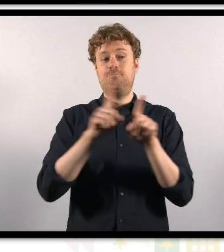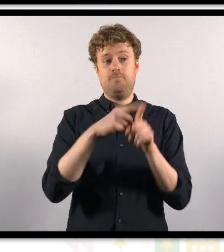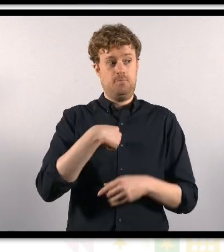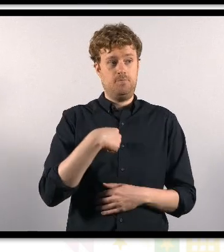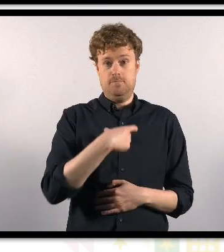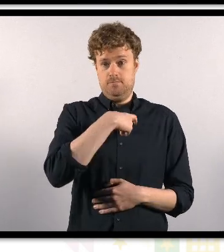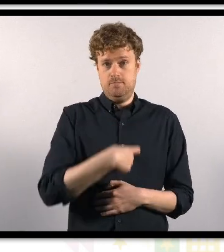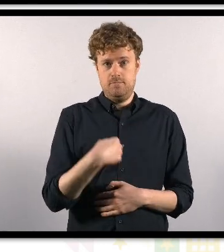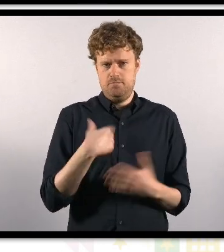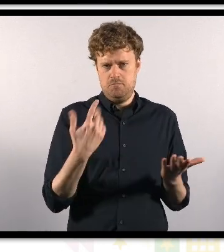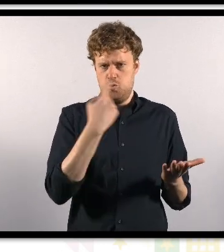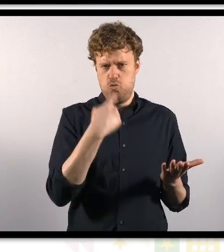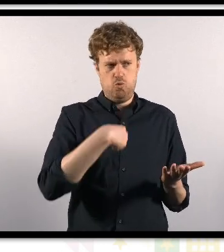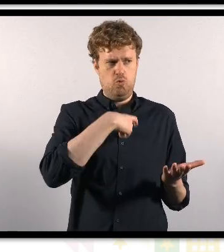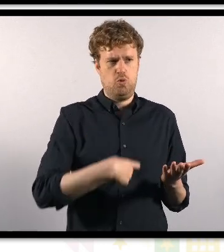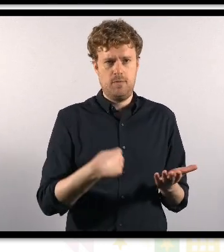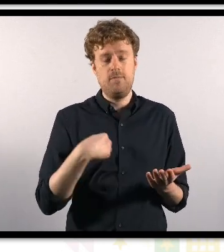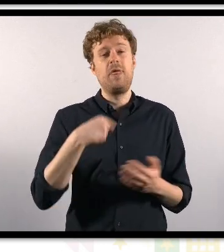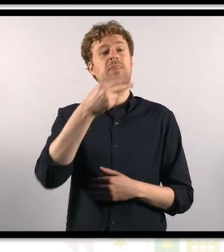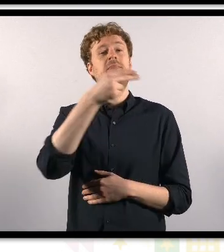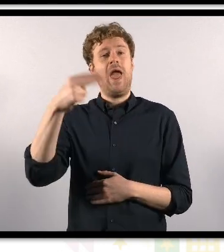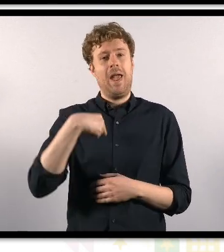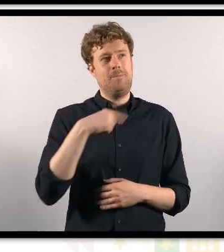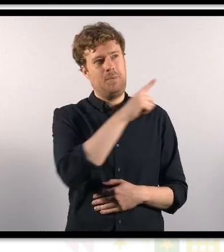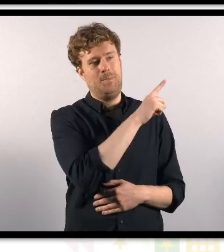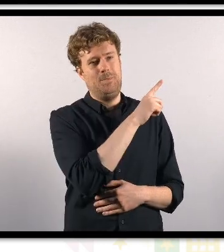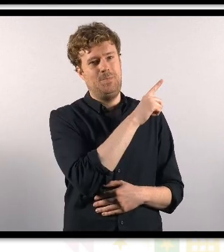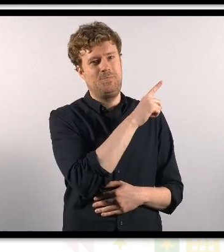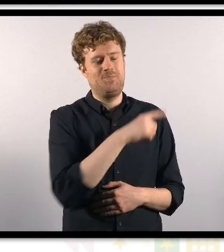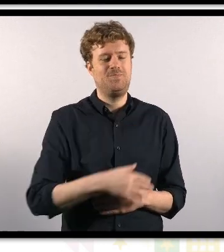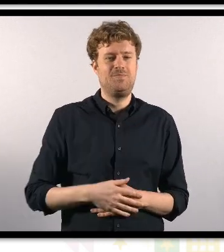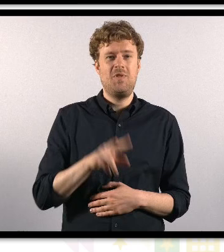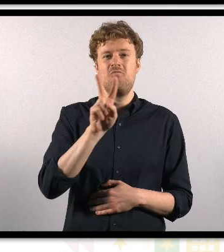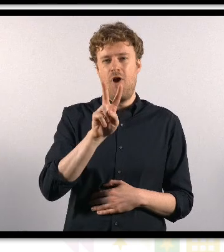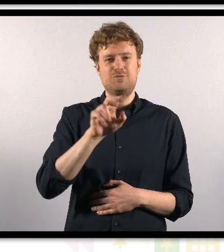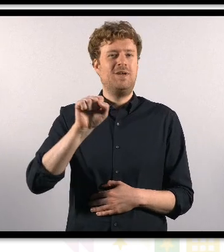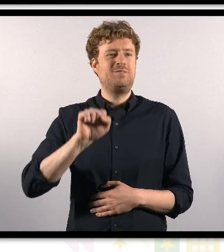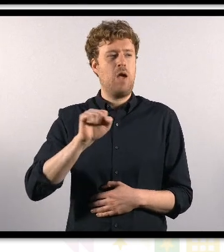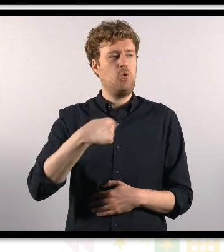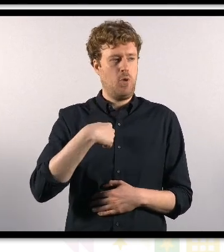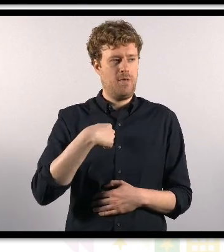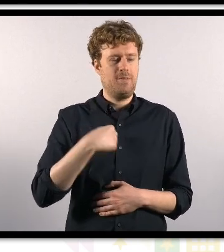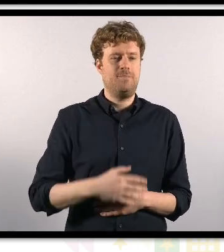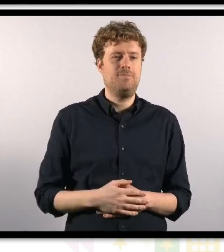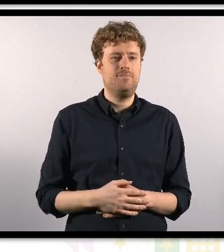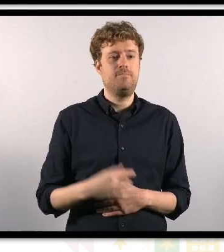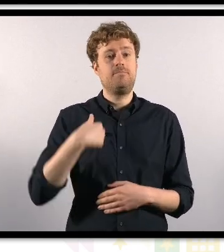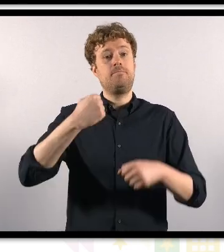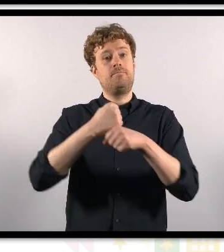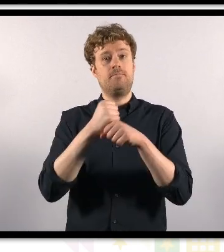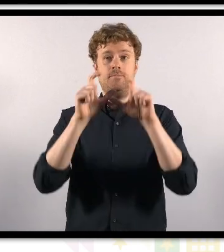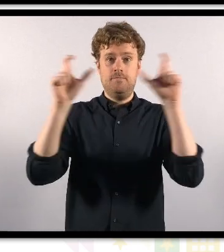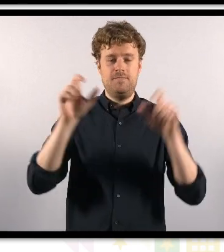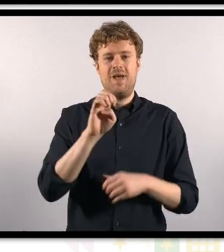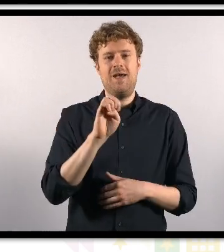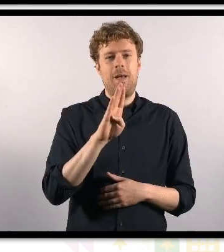I'm a principal MTS architect for the reliability engineering organization at eBay. My primary responsibilities